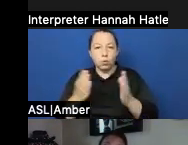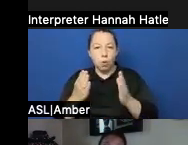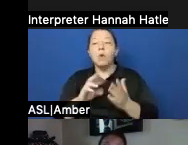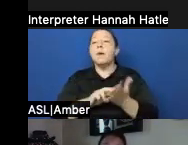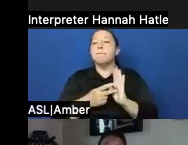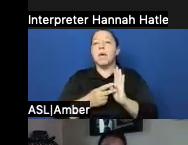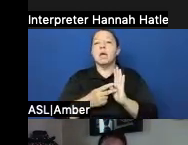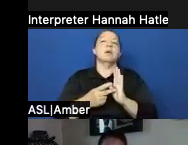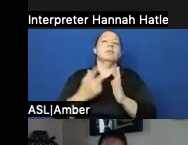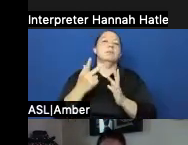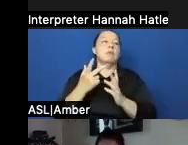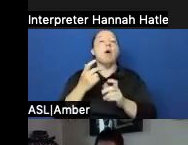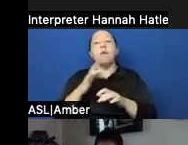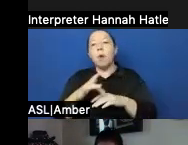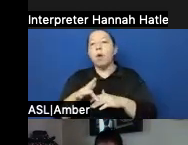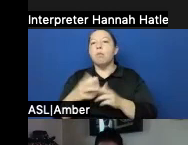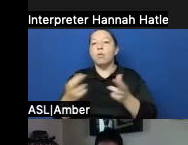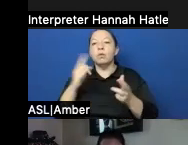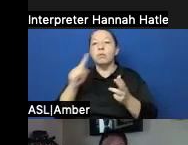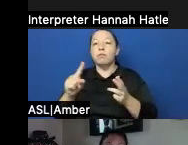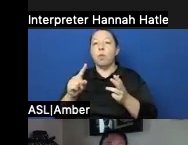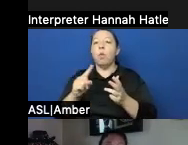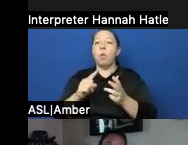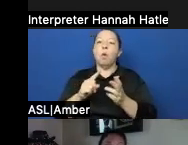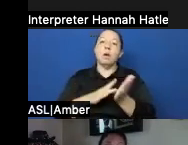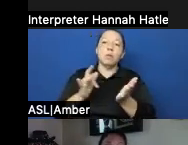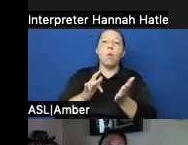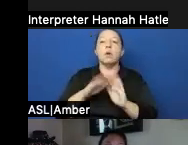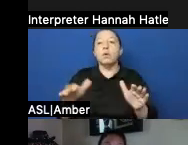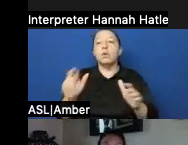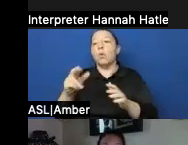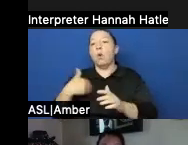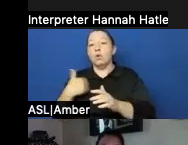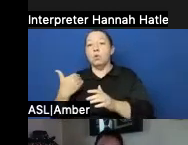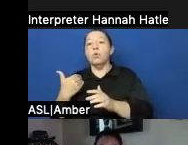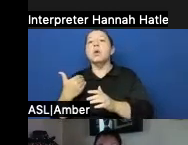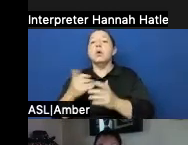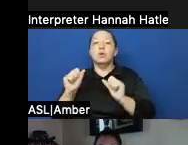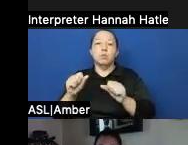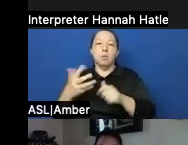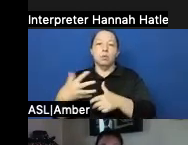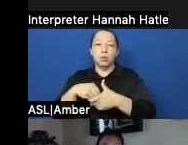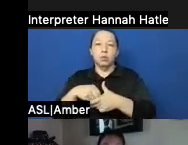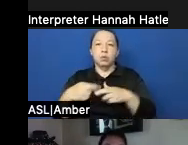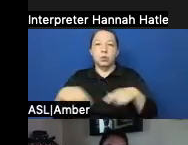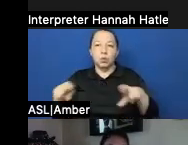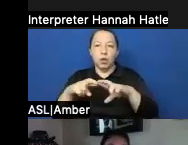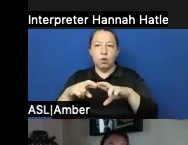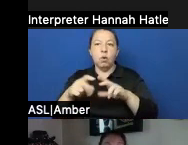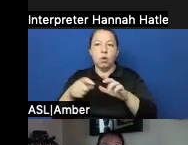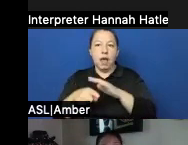for exploited children or youth to include regional navigators. They offer housing and